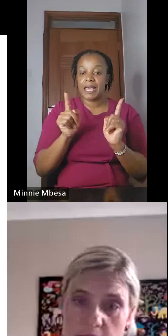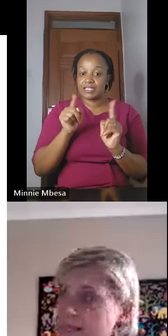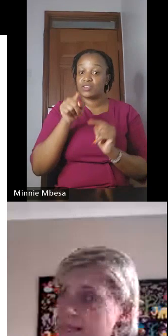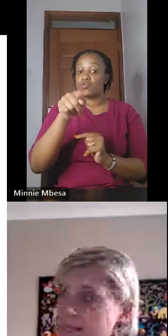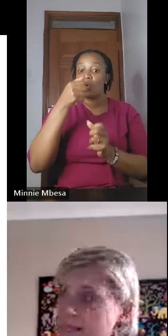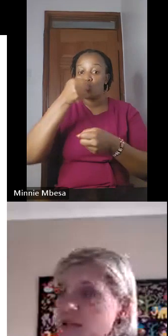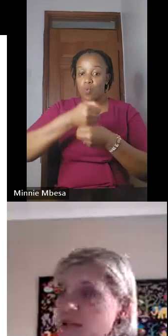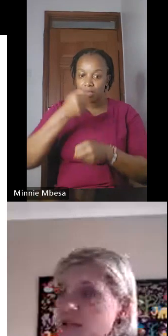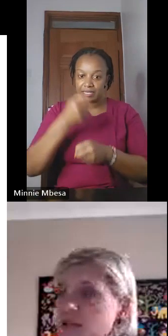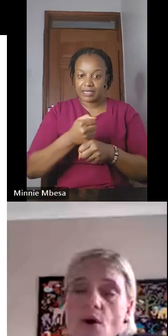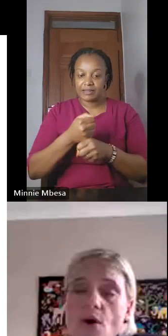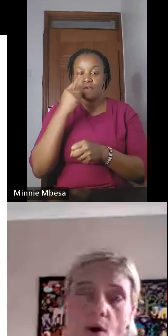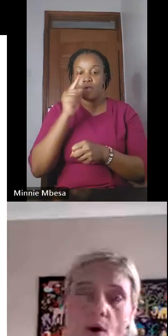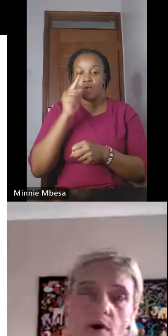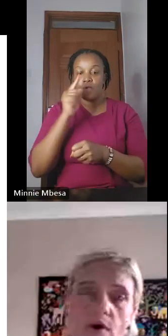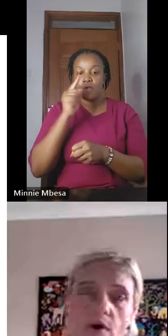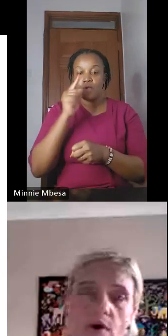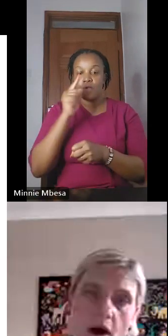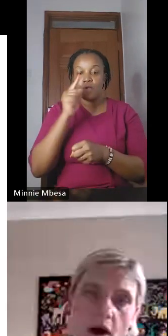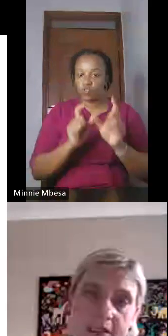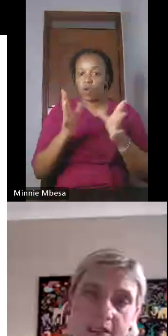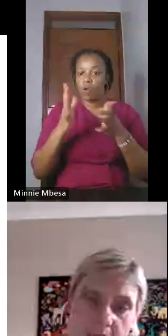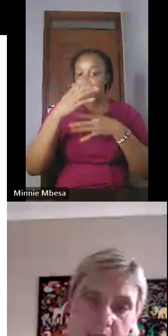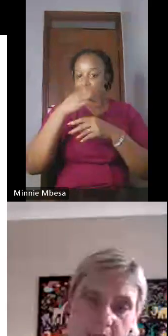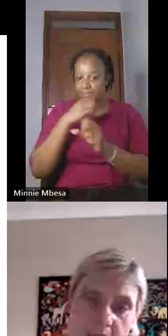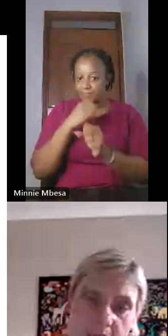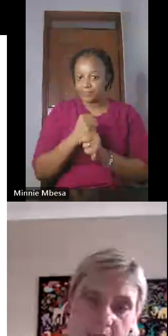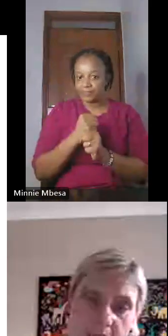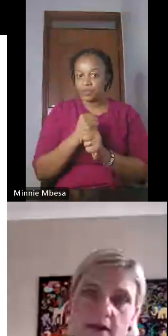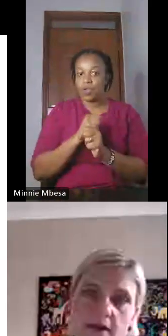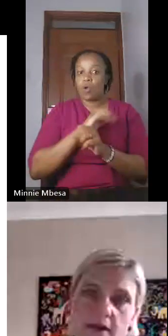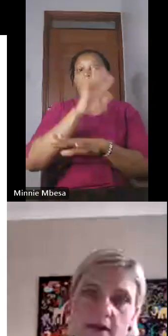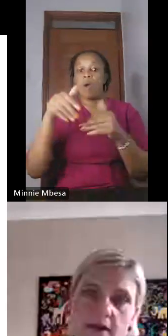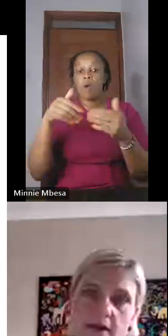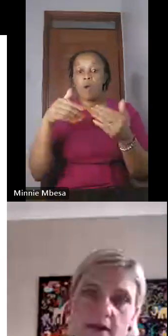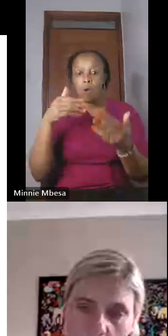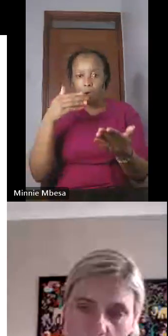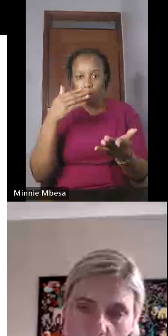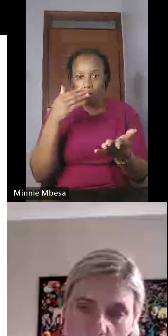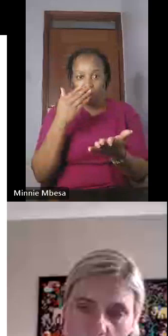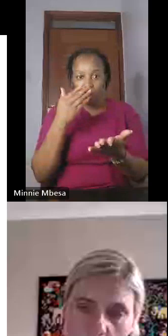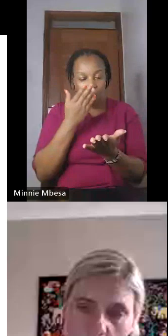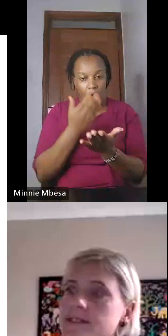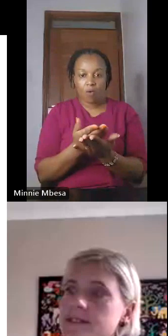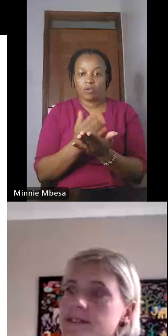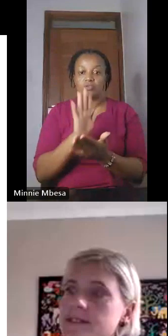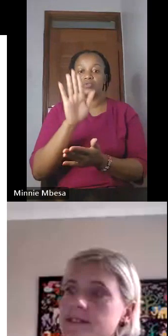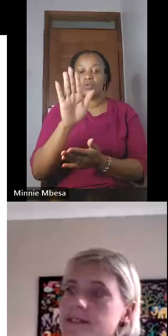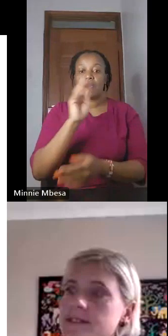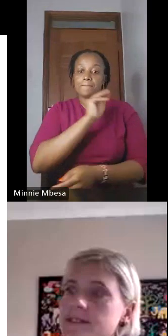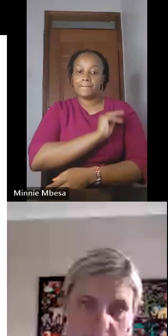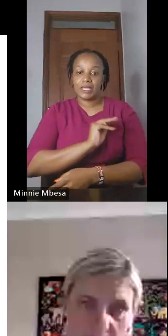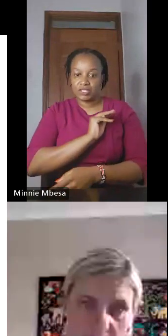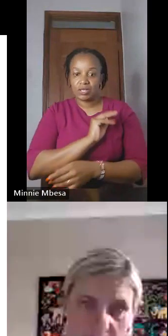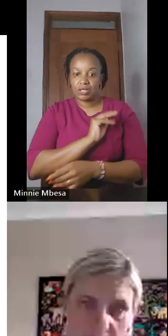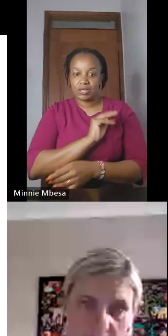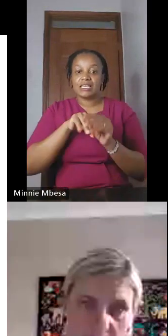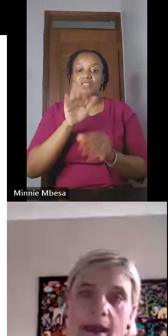regional organization, or you are on a diplomatic mission for your home country's